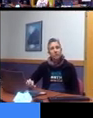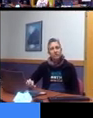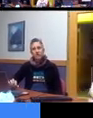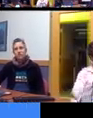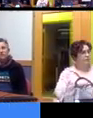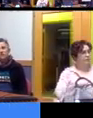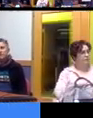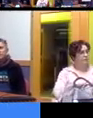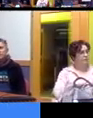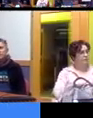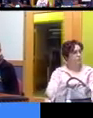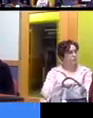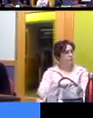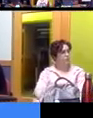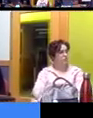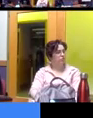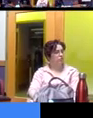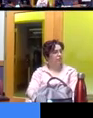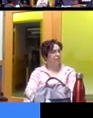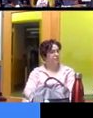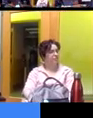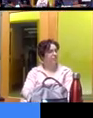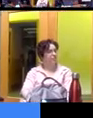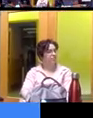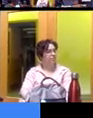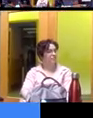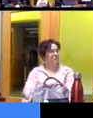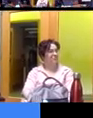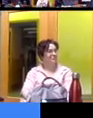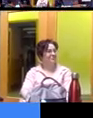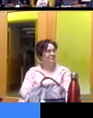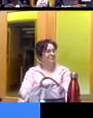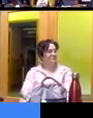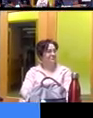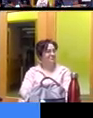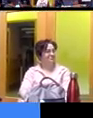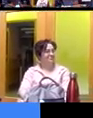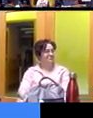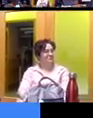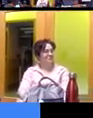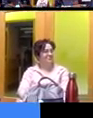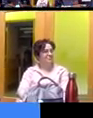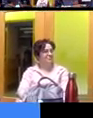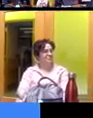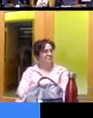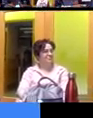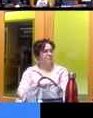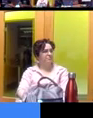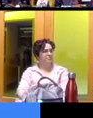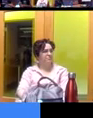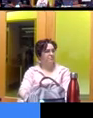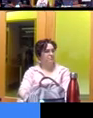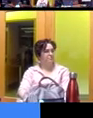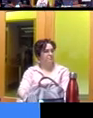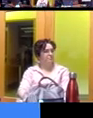Empowerment Project, and I'll just speak very briefly, but people can fill in if I misspeak, but folks go to places